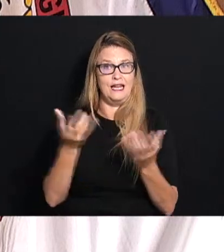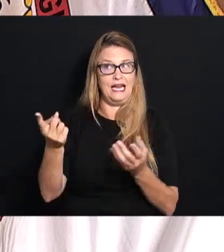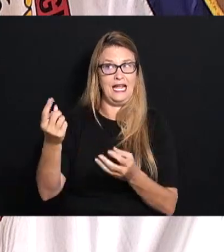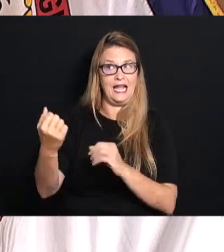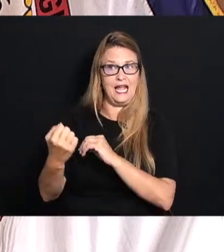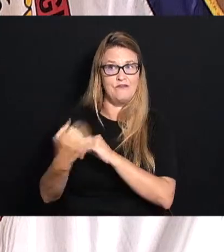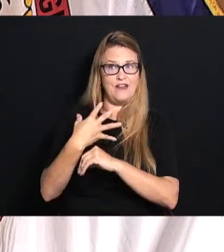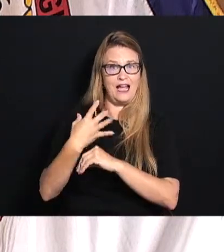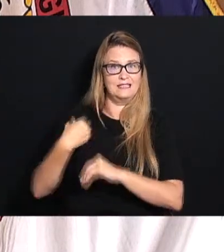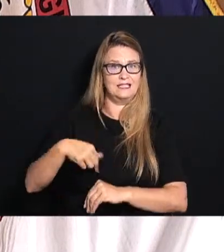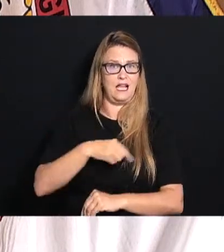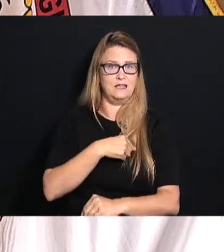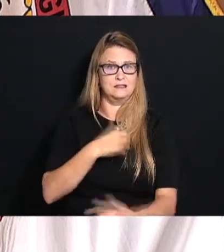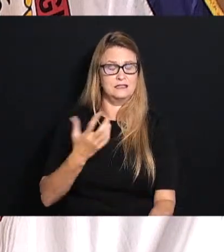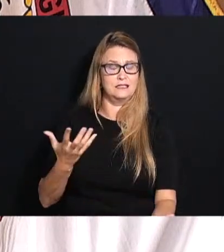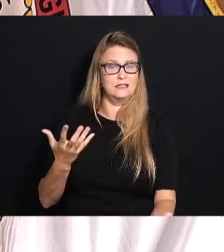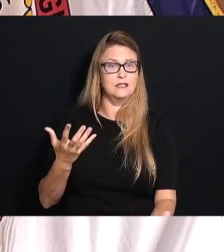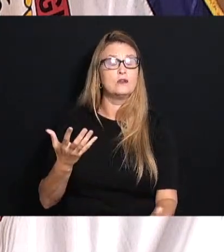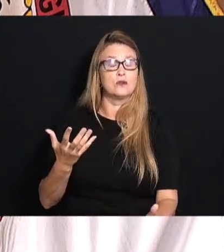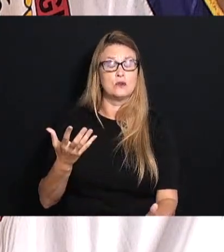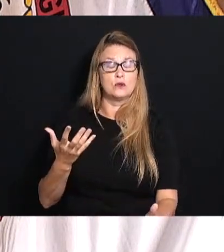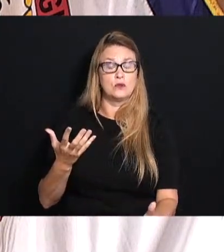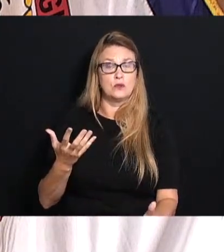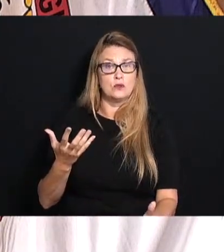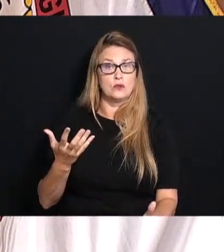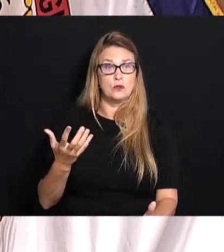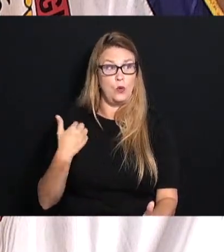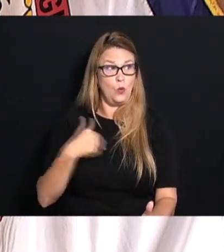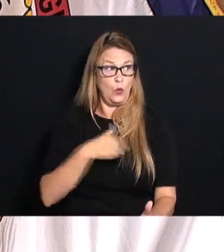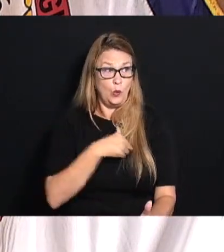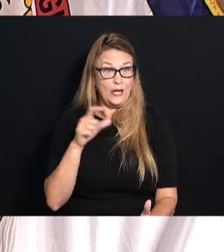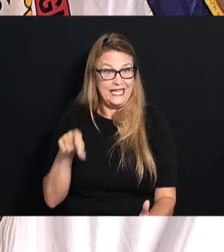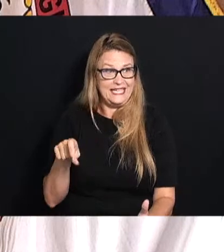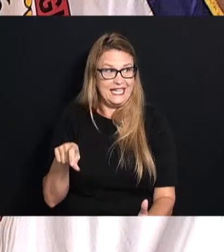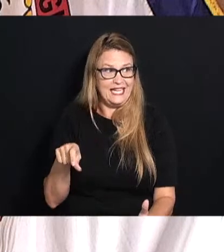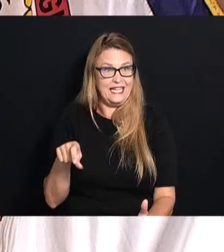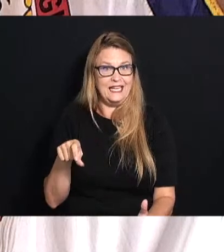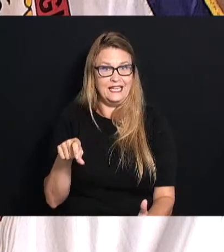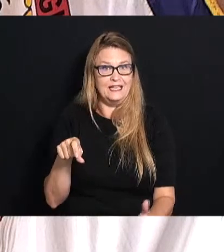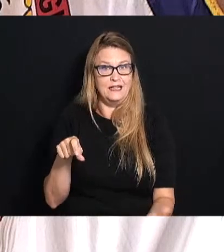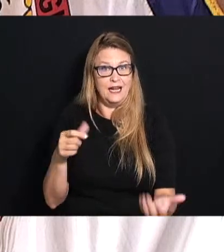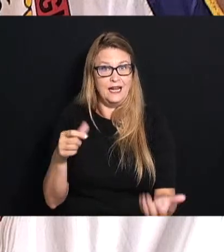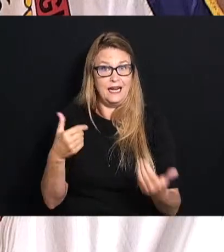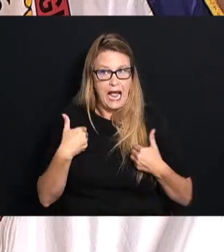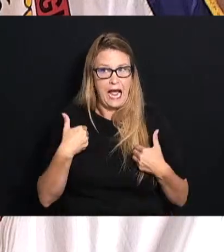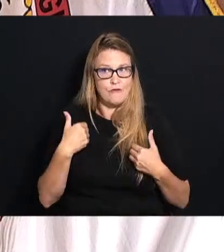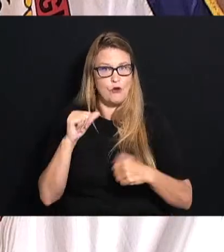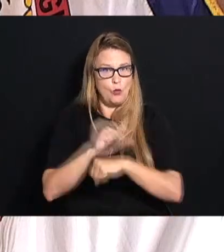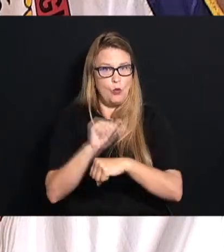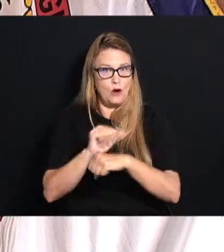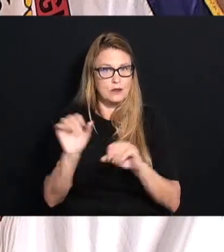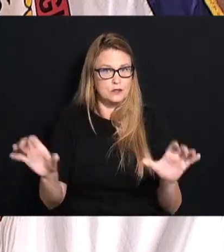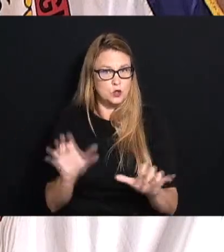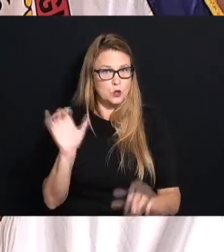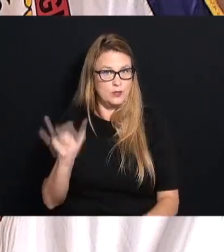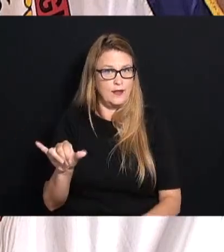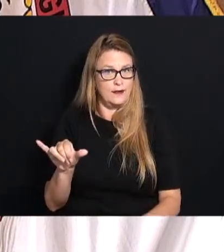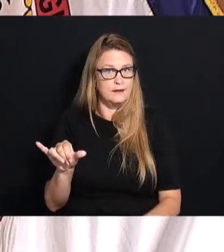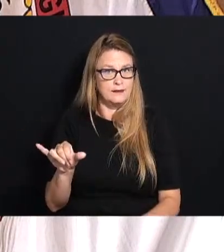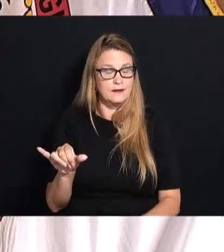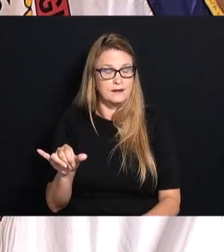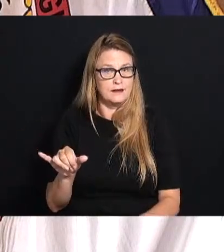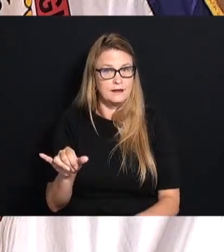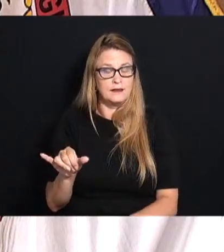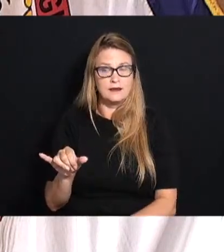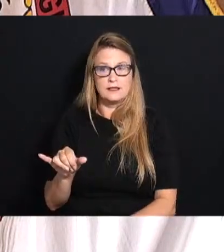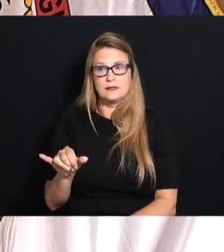everything without any question. We need work to be done, and